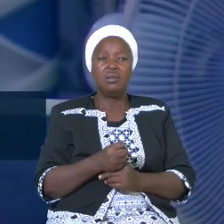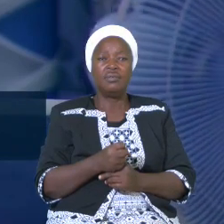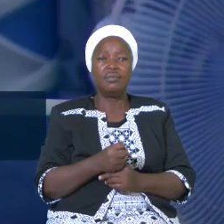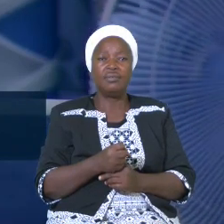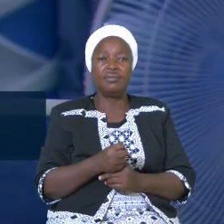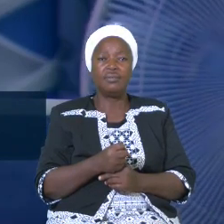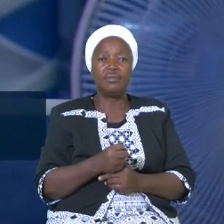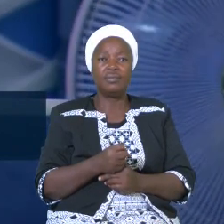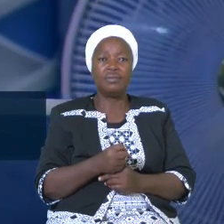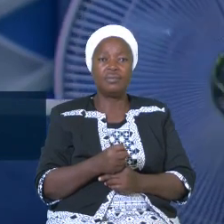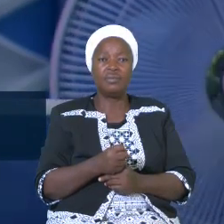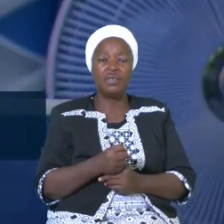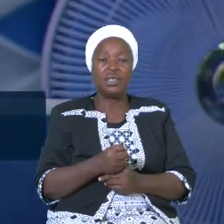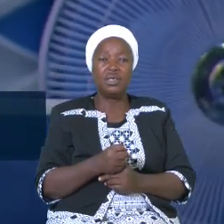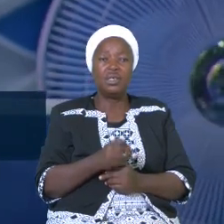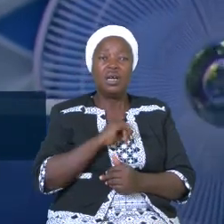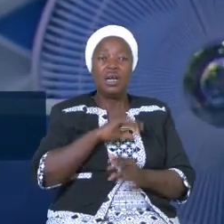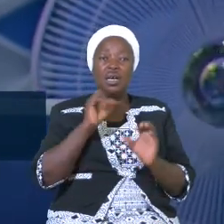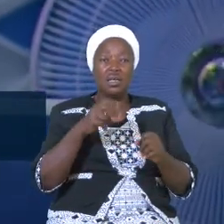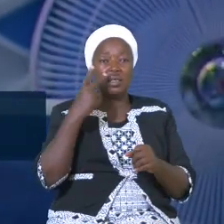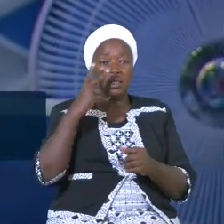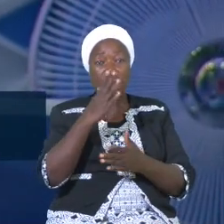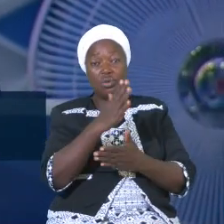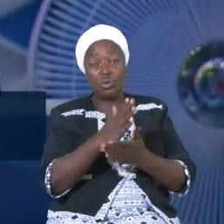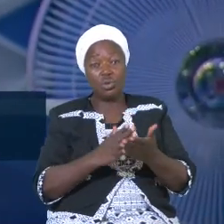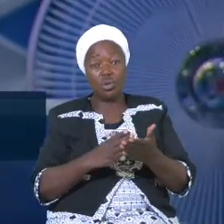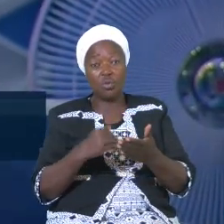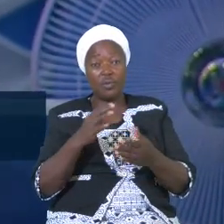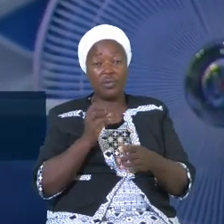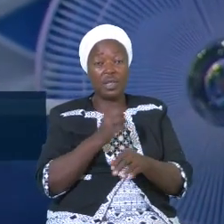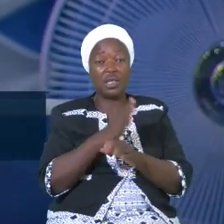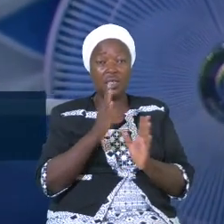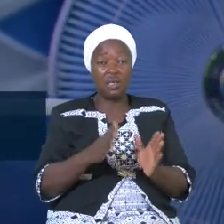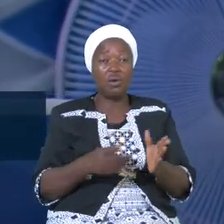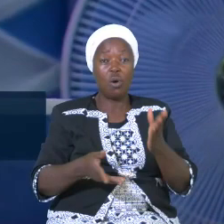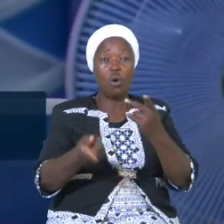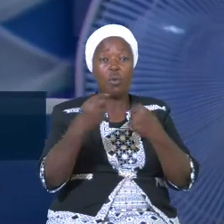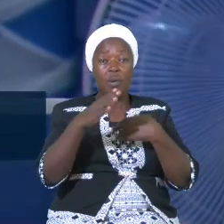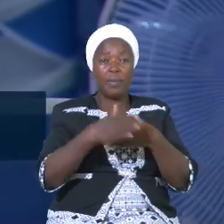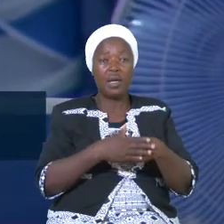there i can see some of those of some of the cancelers coming back